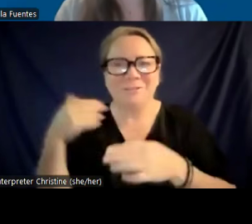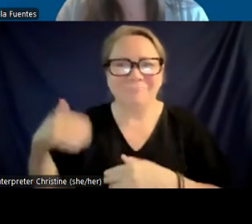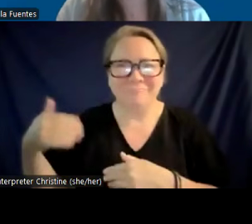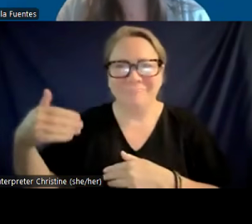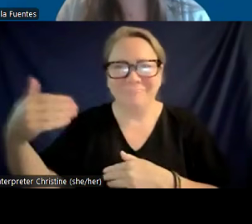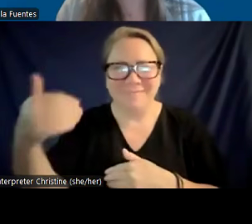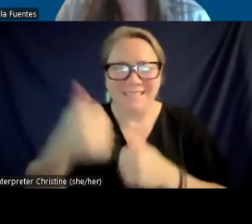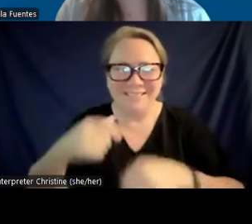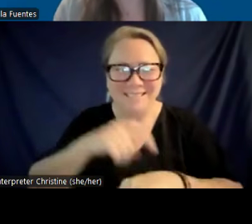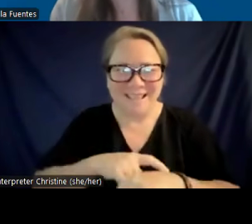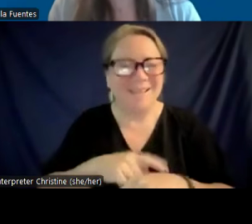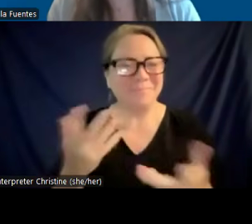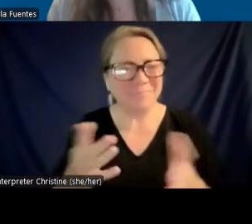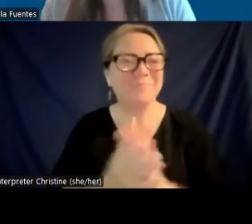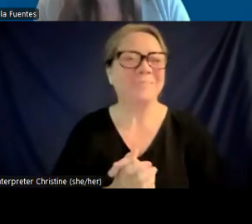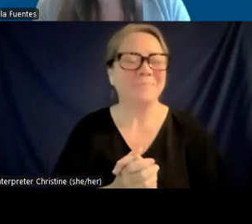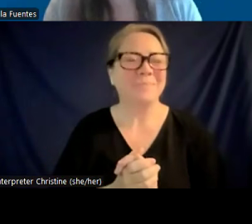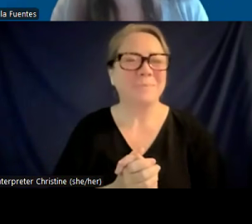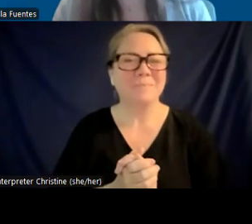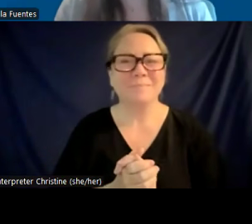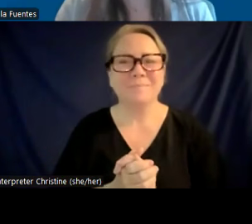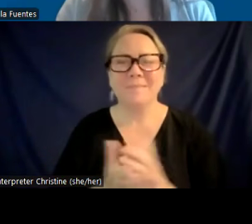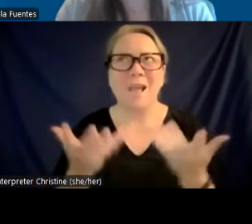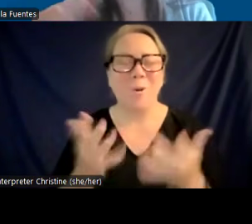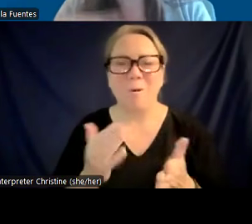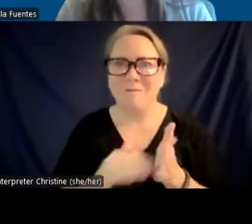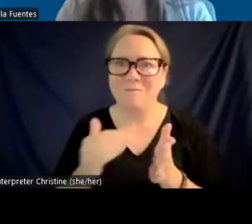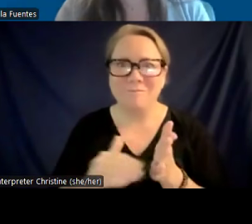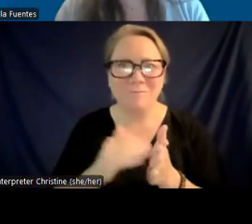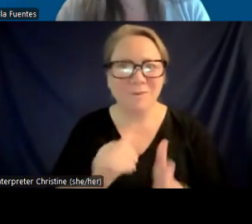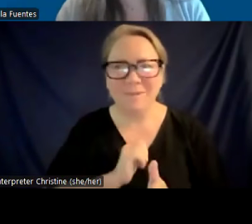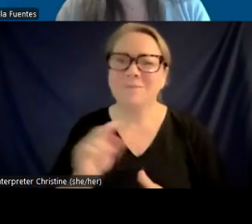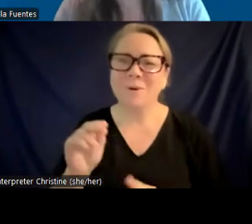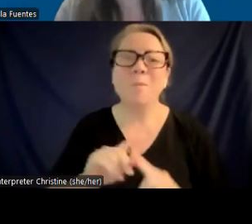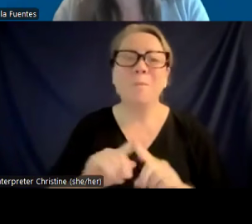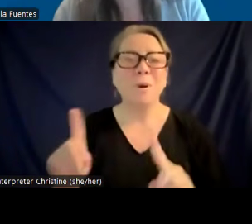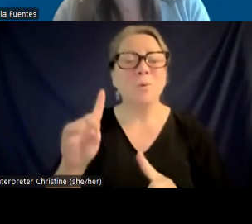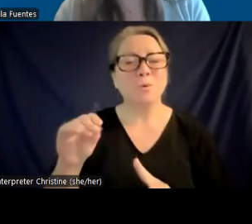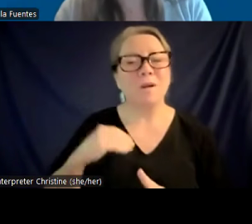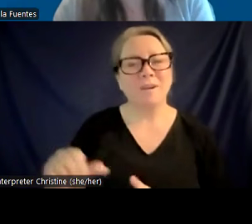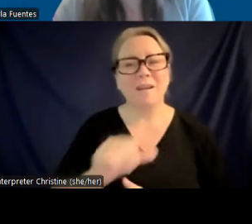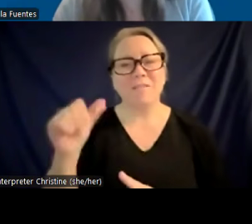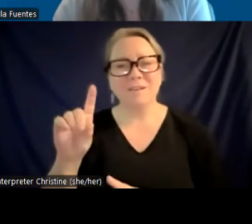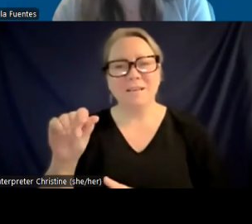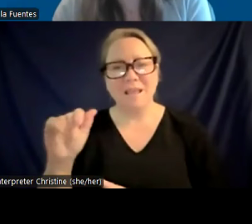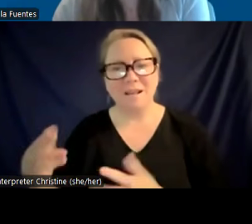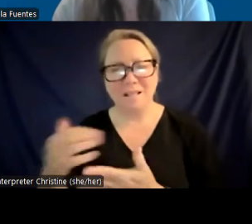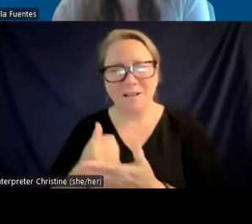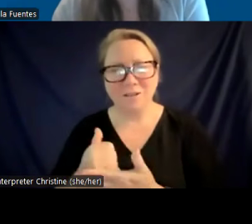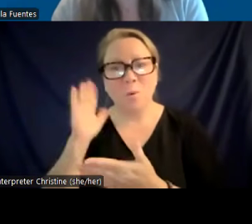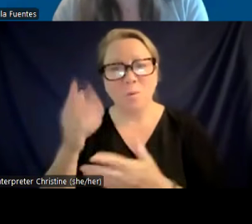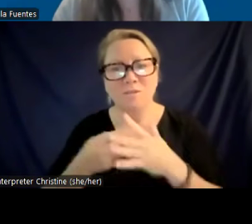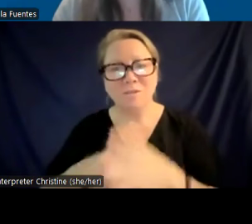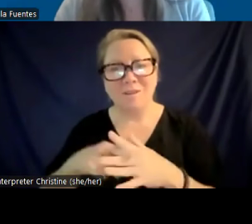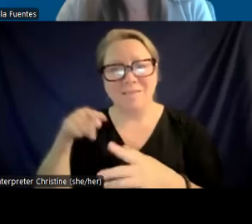every slide, but not to sound like a broken record, we do have another set of data collection that's going to be launching later